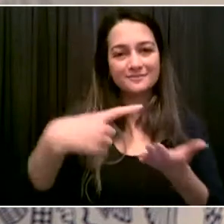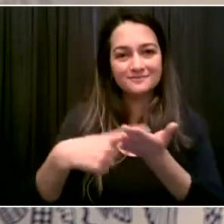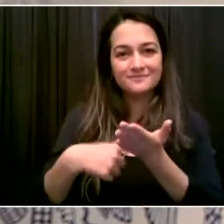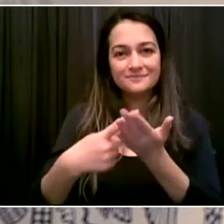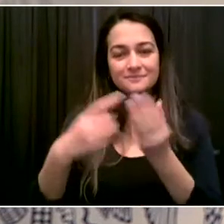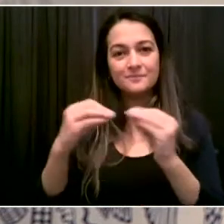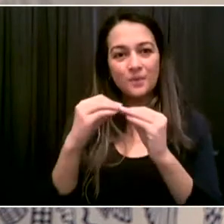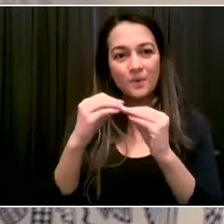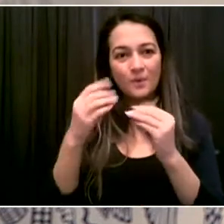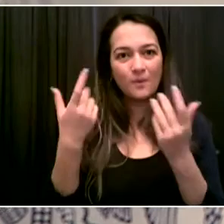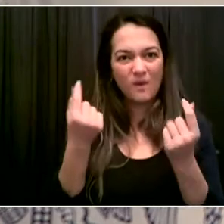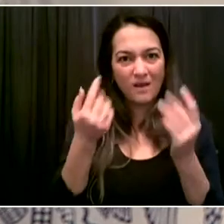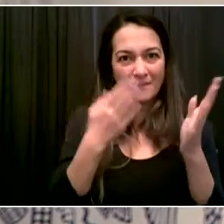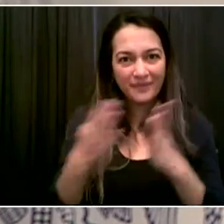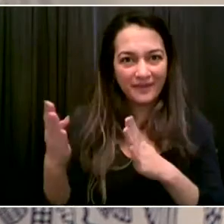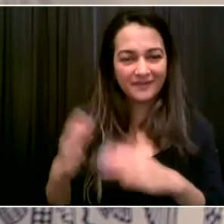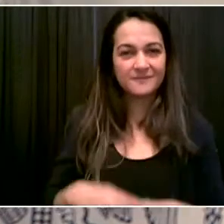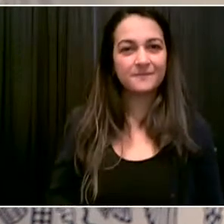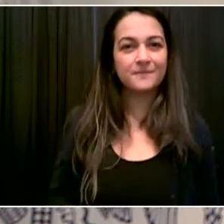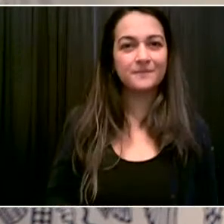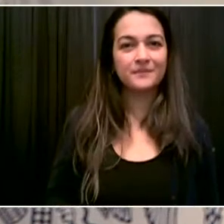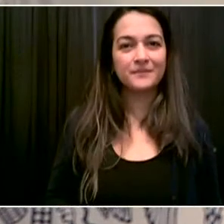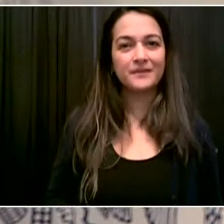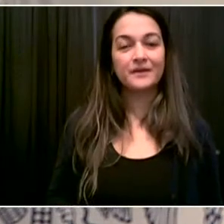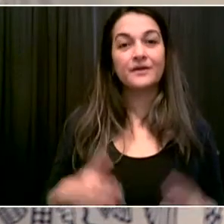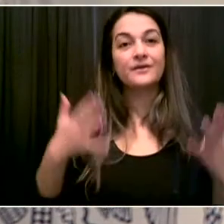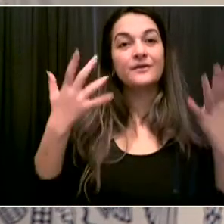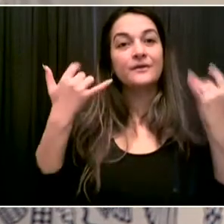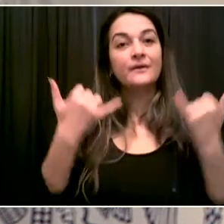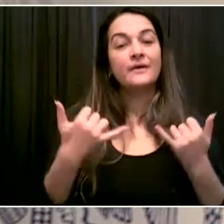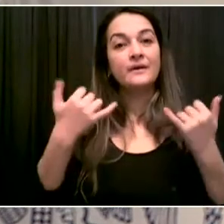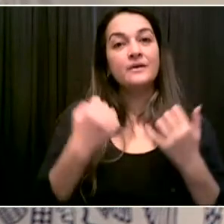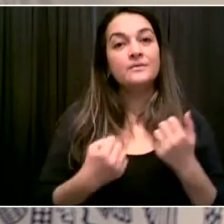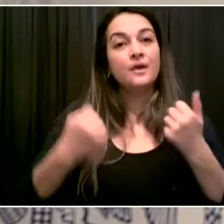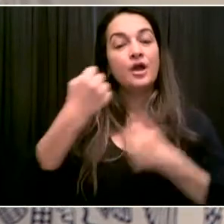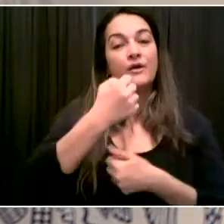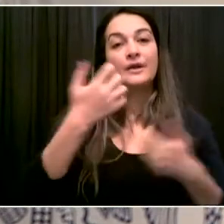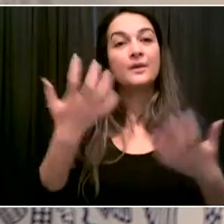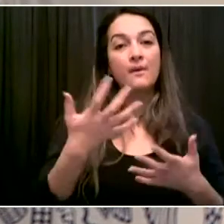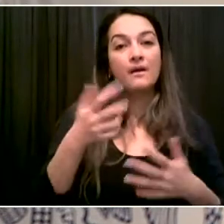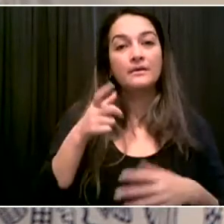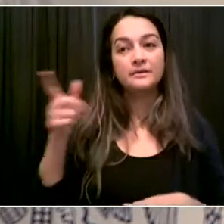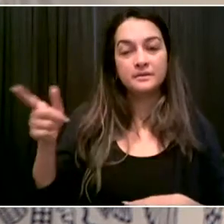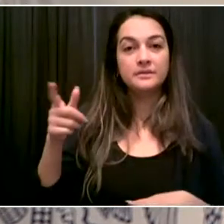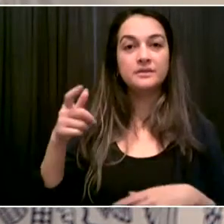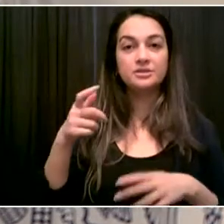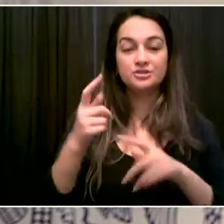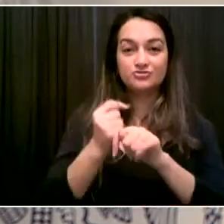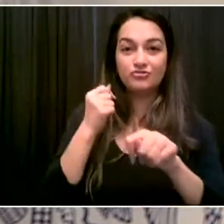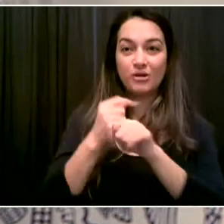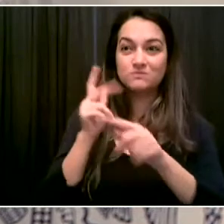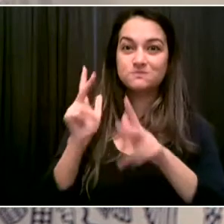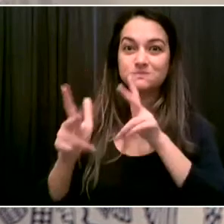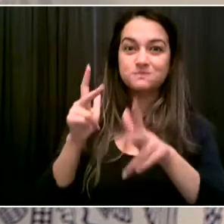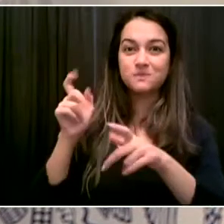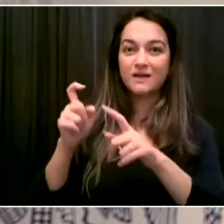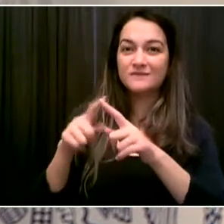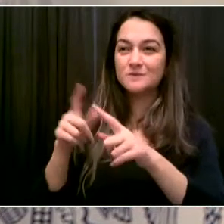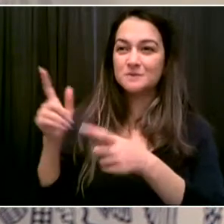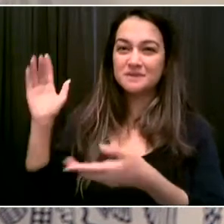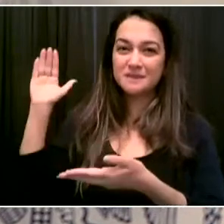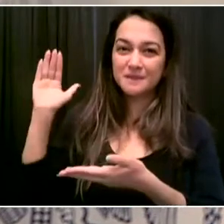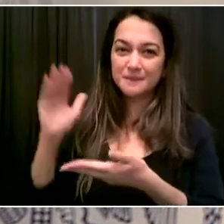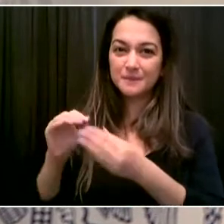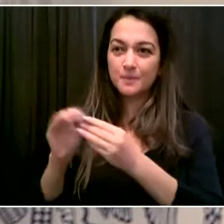to reduce truck traffic in this city by getting on the water, getting on the rails, going to where there are trucks, smaller trucks,